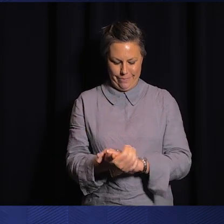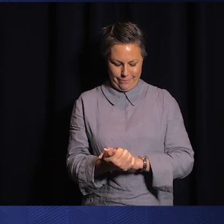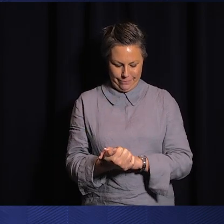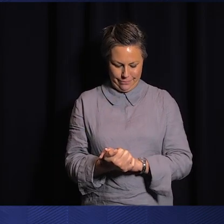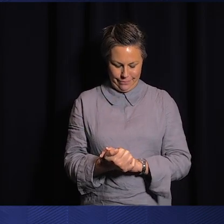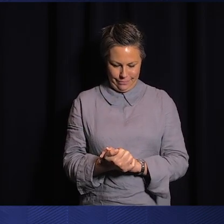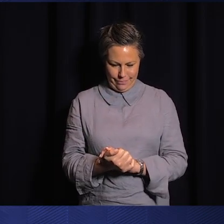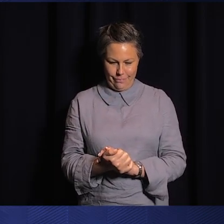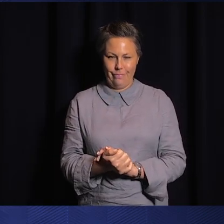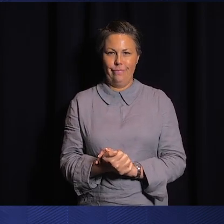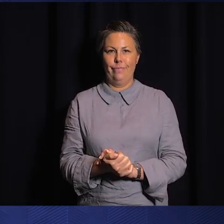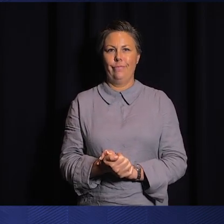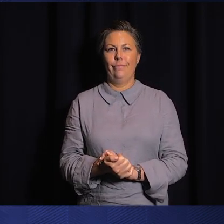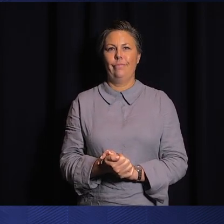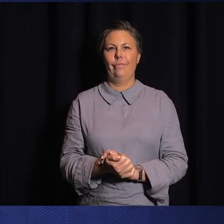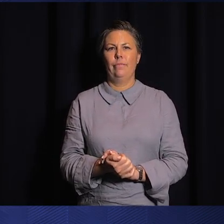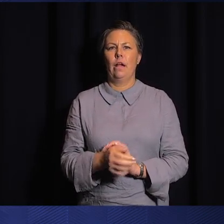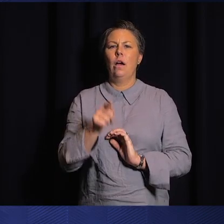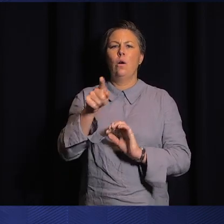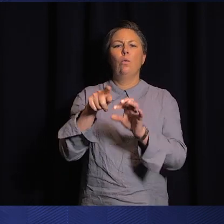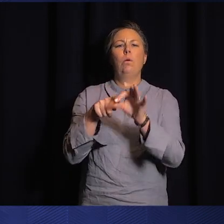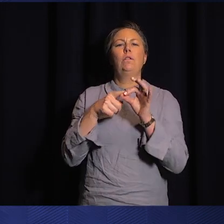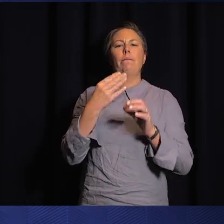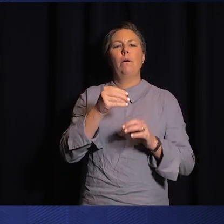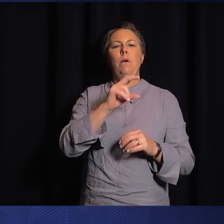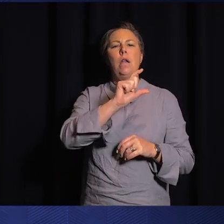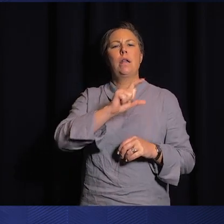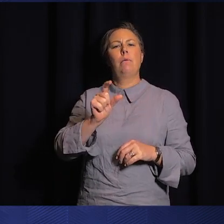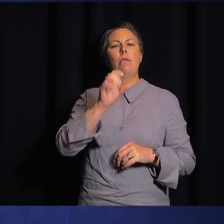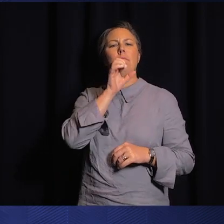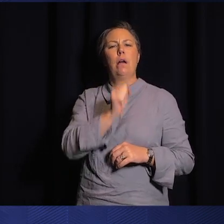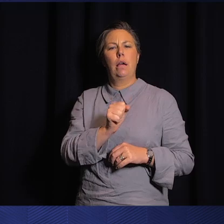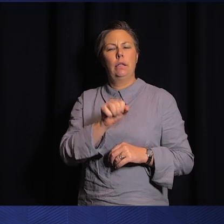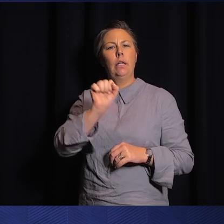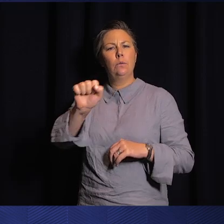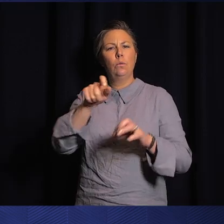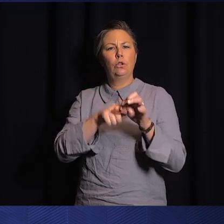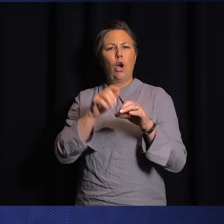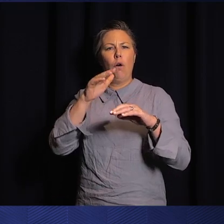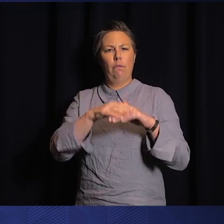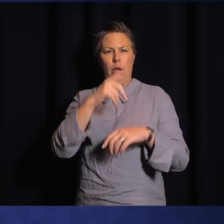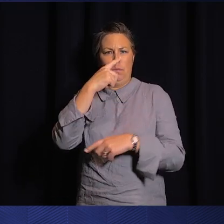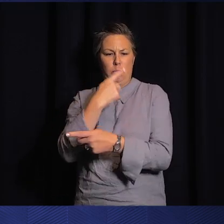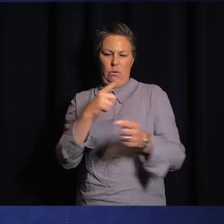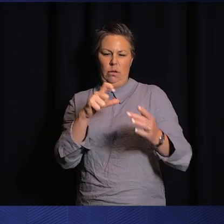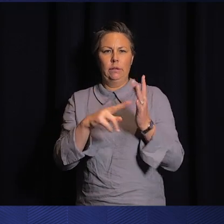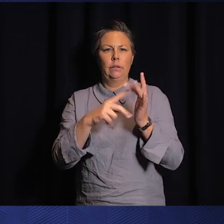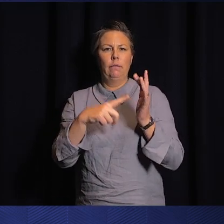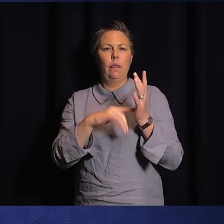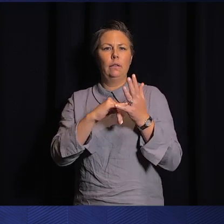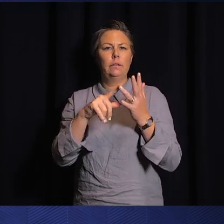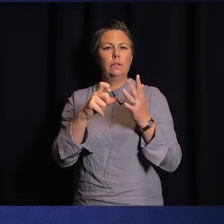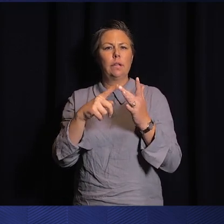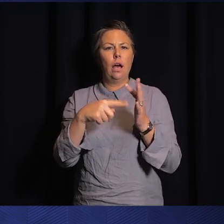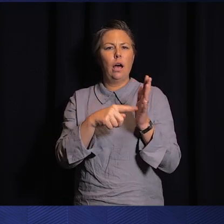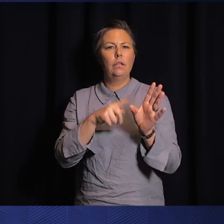Our colleague from Nepal, actually, the question he raised about civil society's role, I would